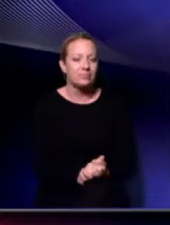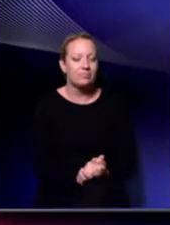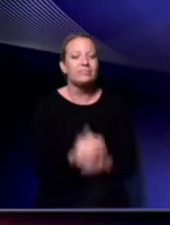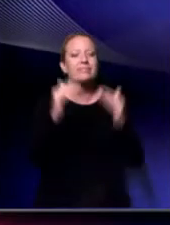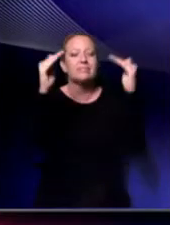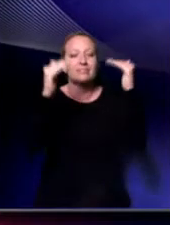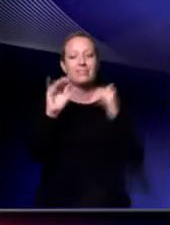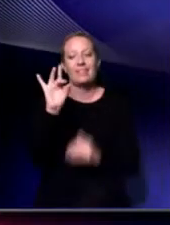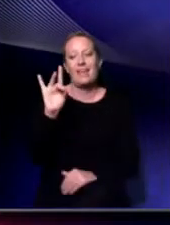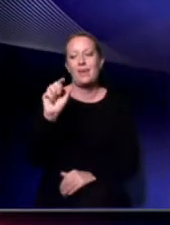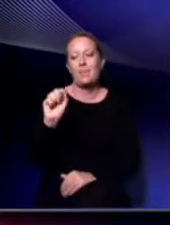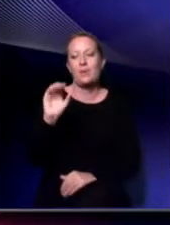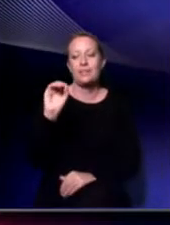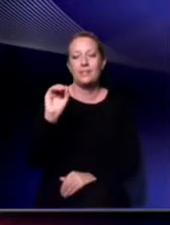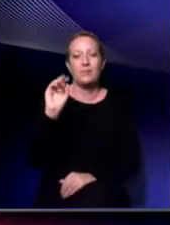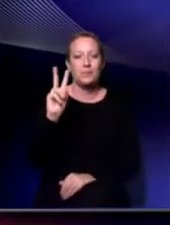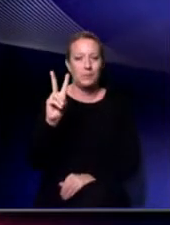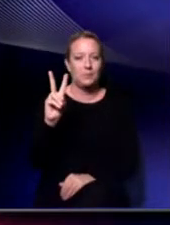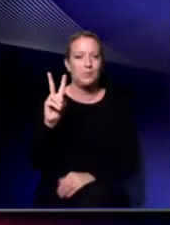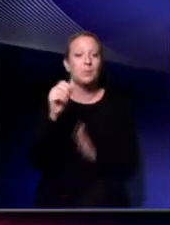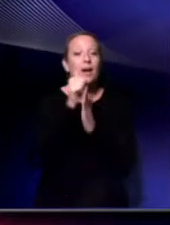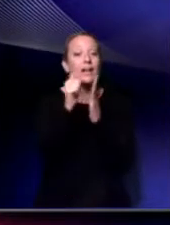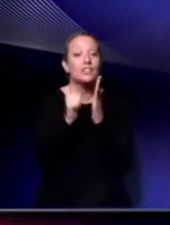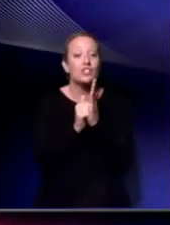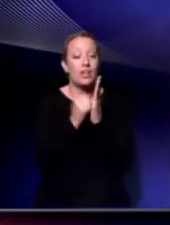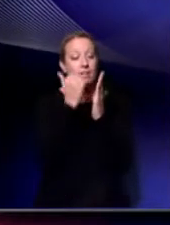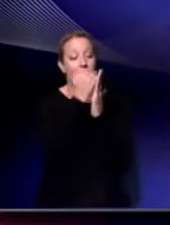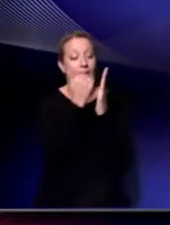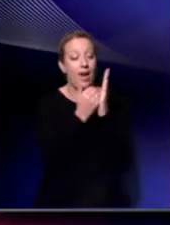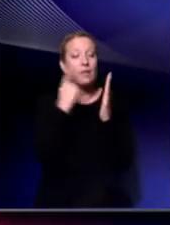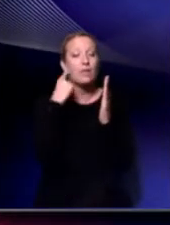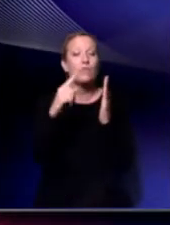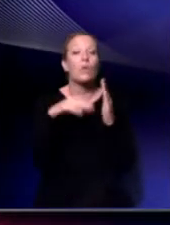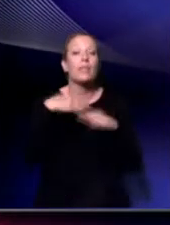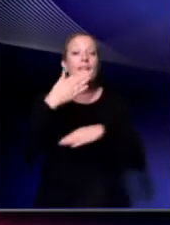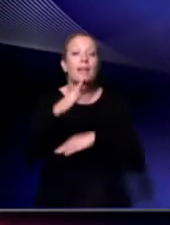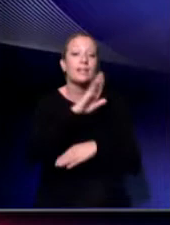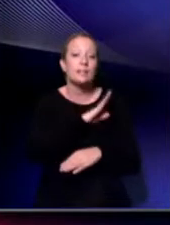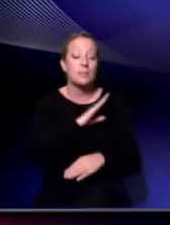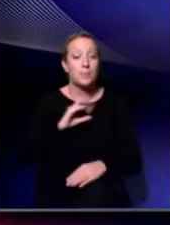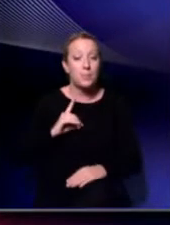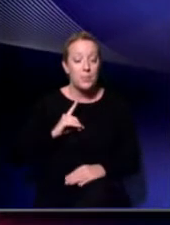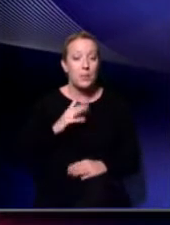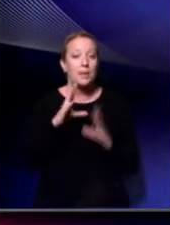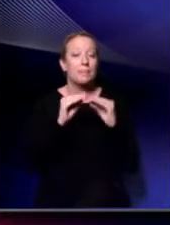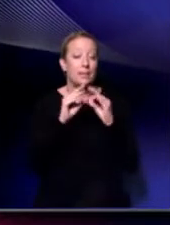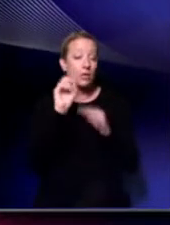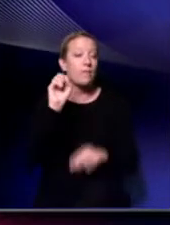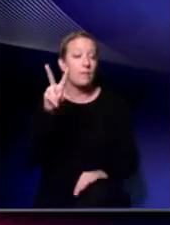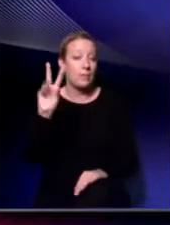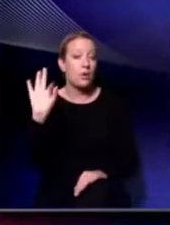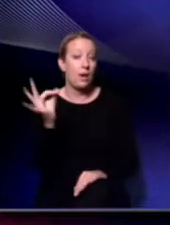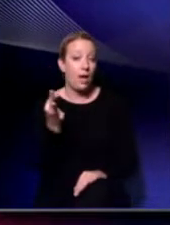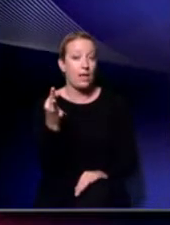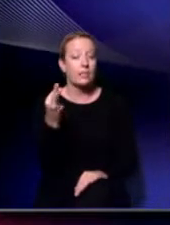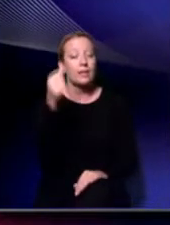8.02, discussion agenda items for the next board, which is scheduled on November 9th, keeping in mind that we have to do a